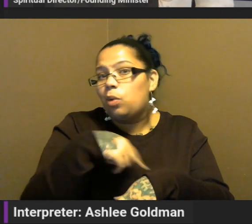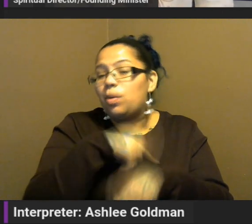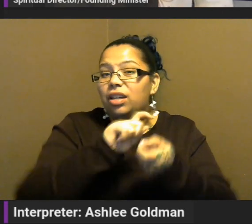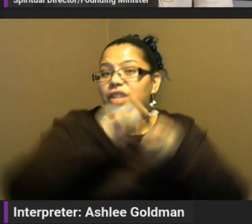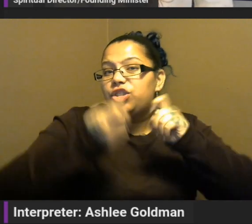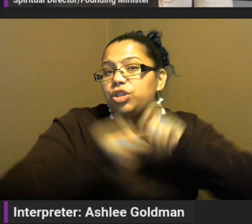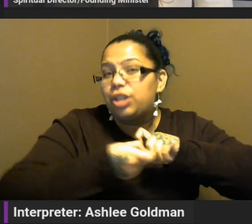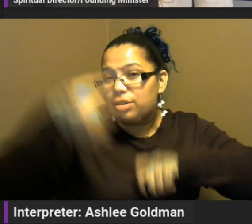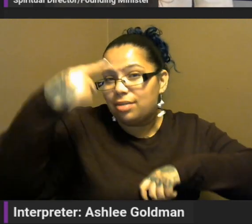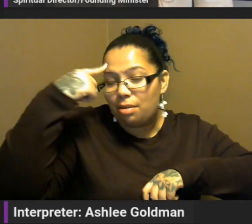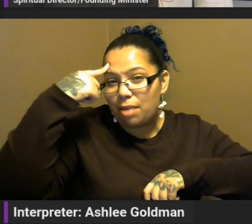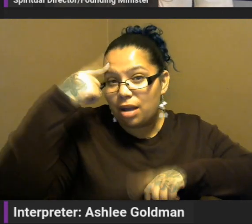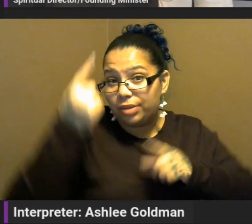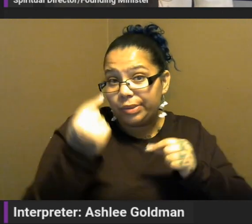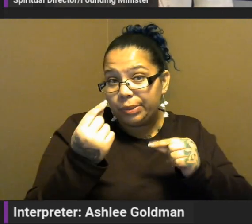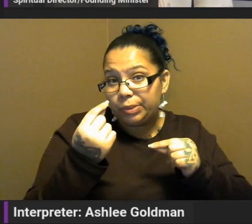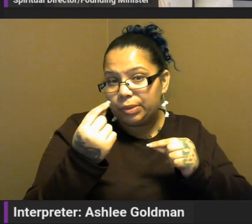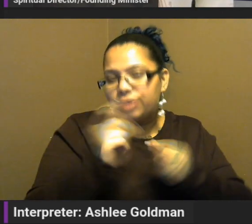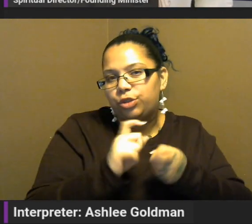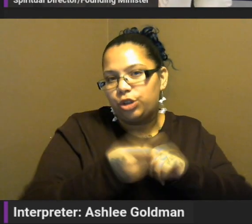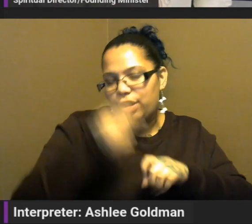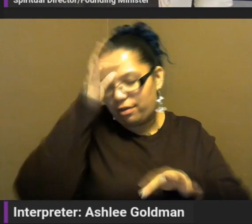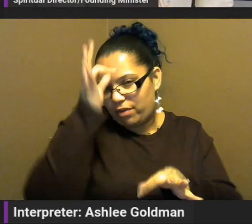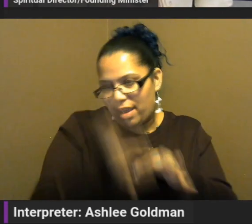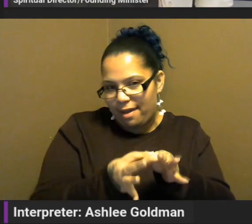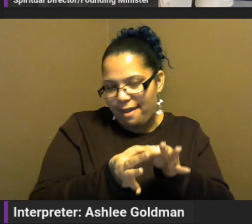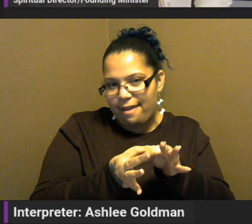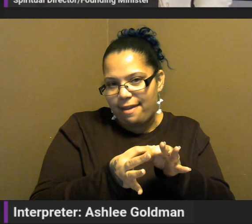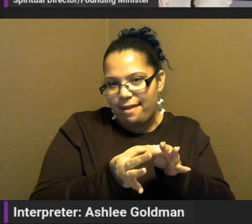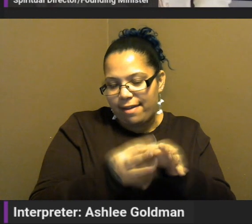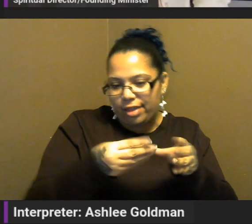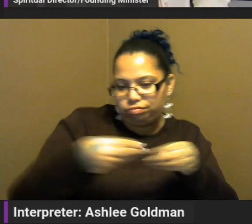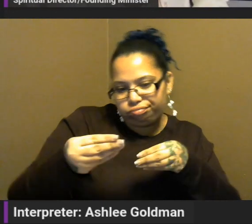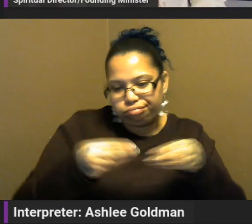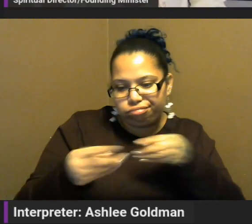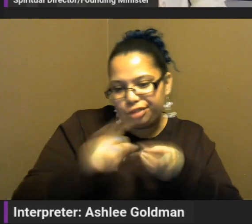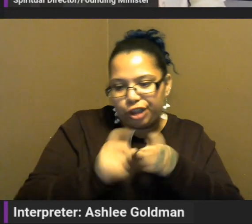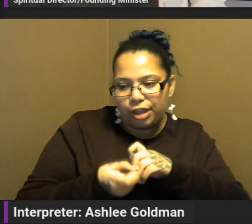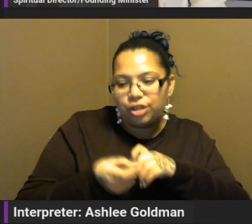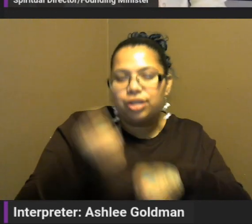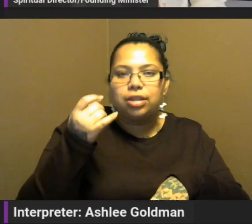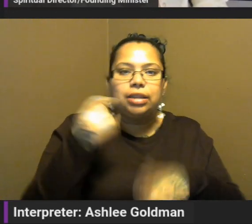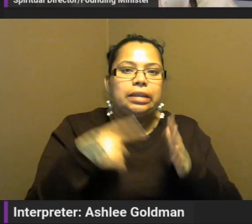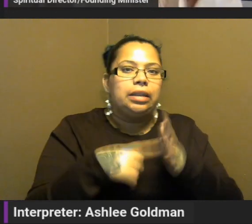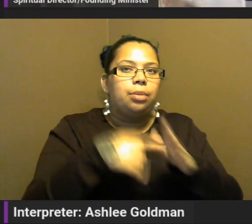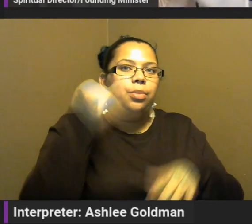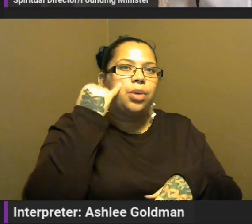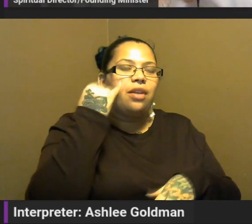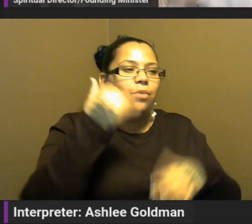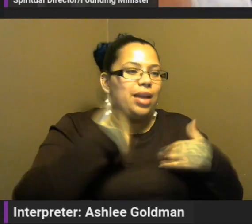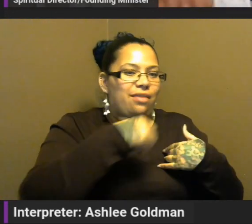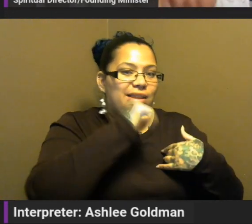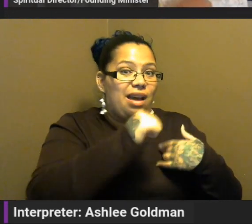reorient our faith. In other words, if we have non-life-affirming faith in one area or another, we